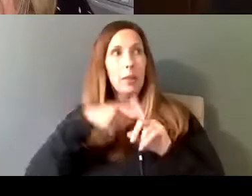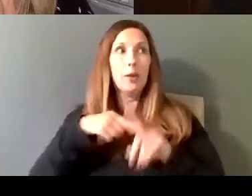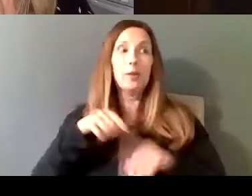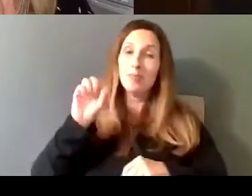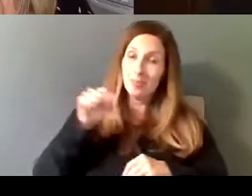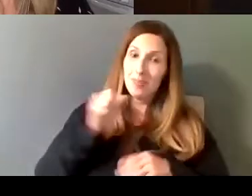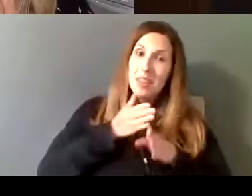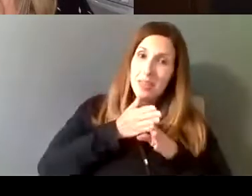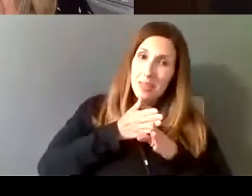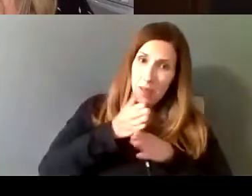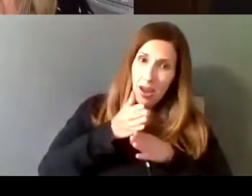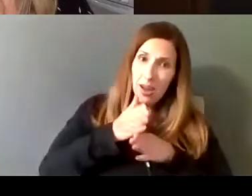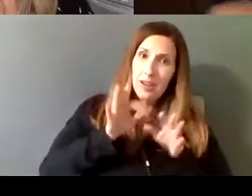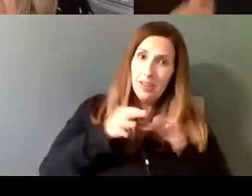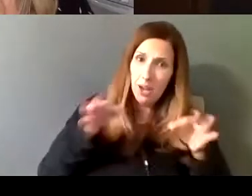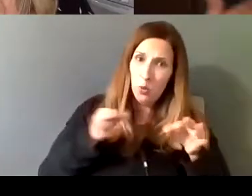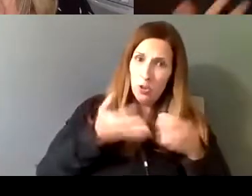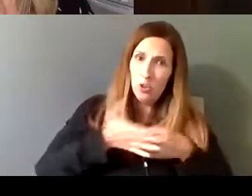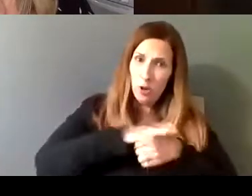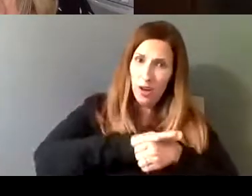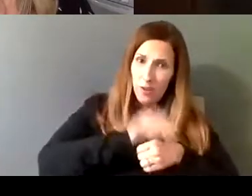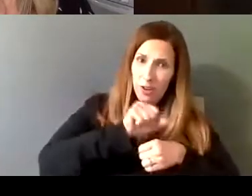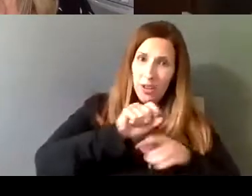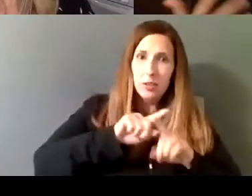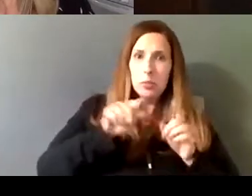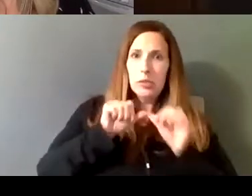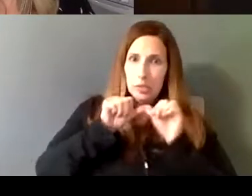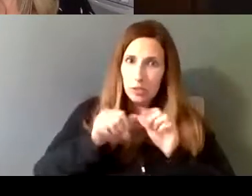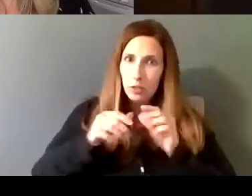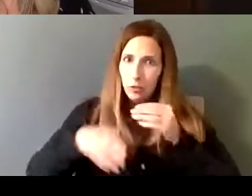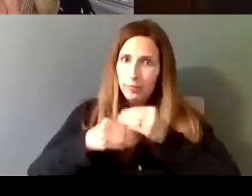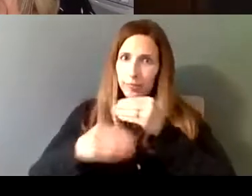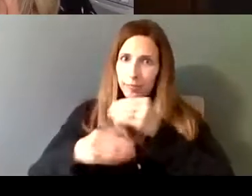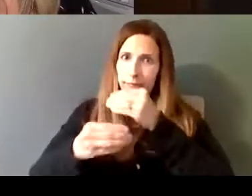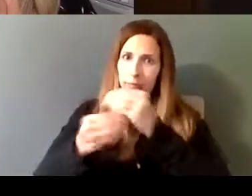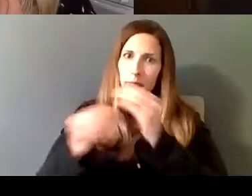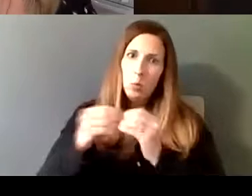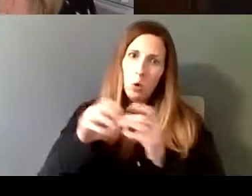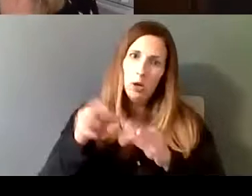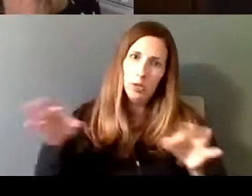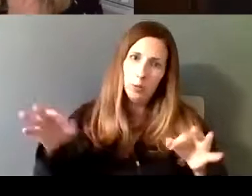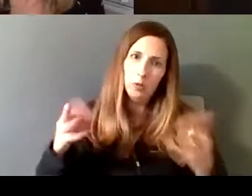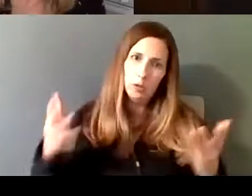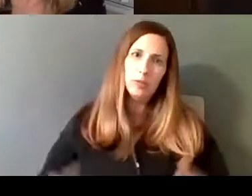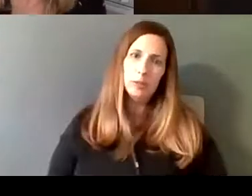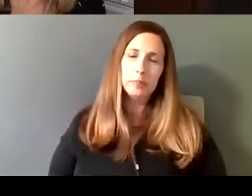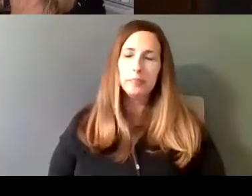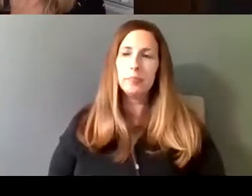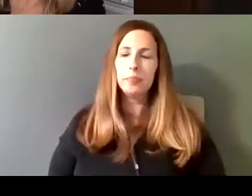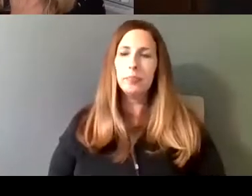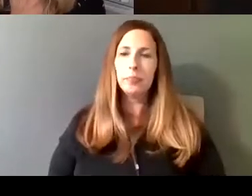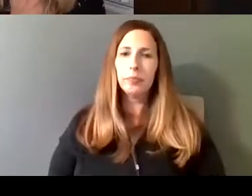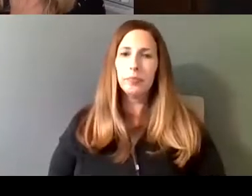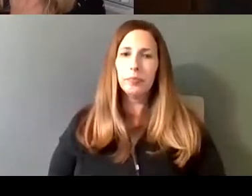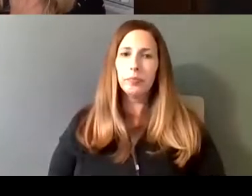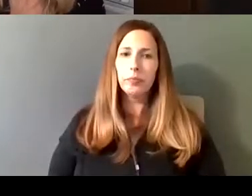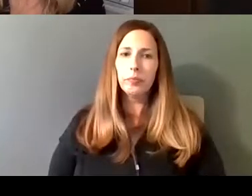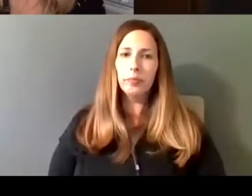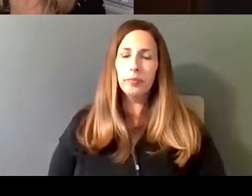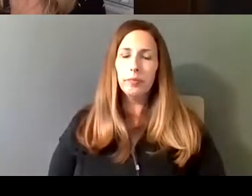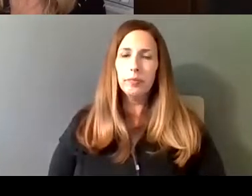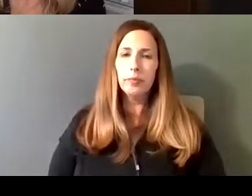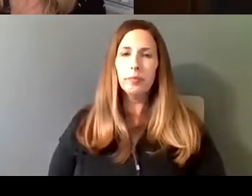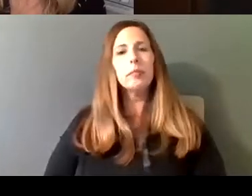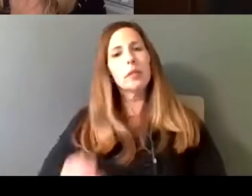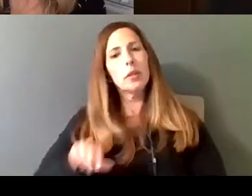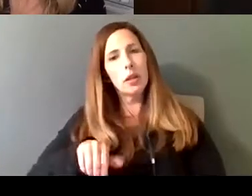language is spoken in Indianapolis, but also continuing to be updated with the growing populations in the city. And another